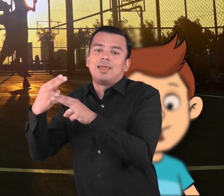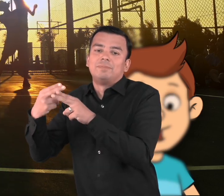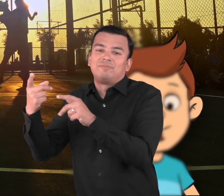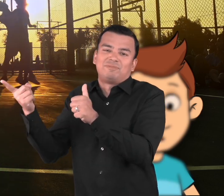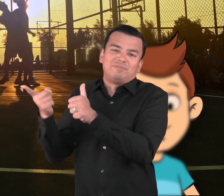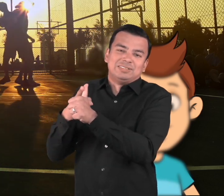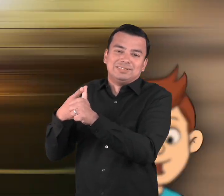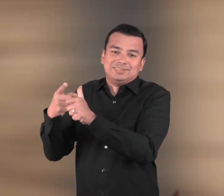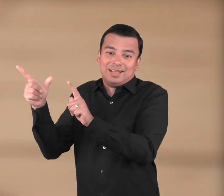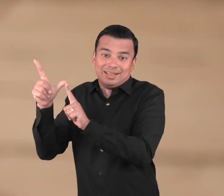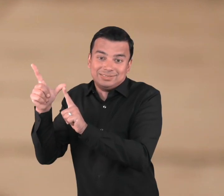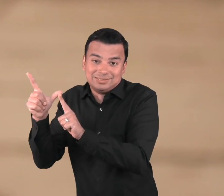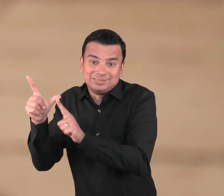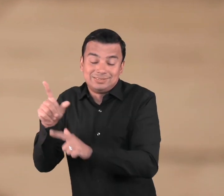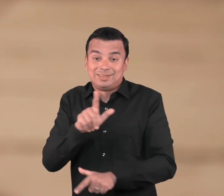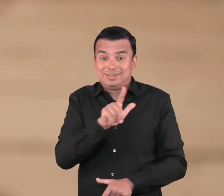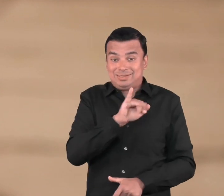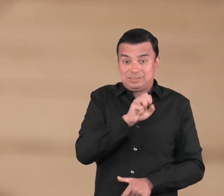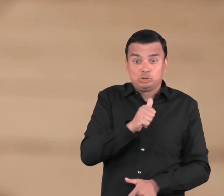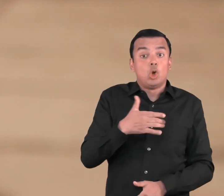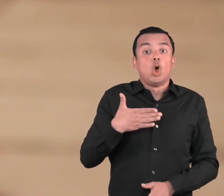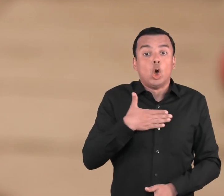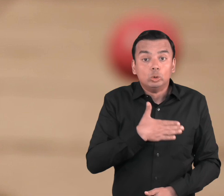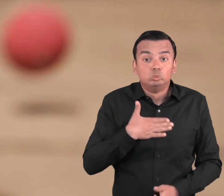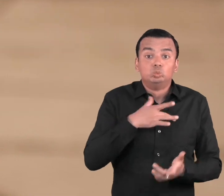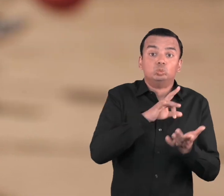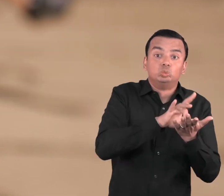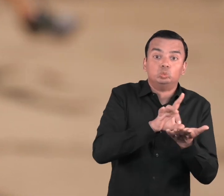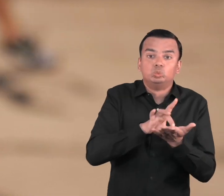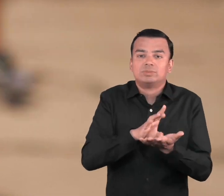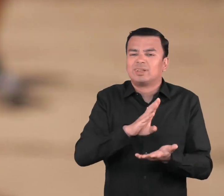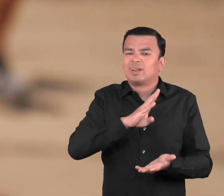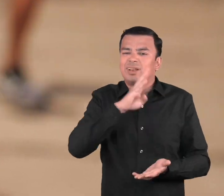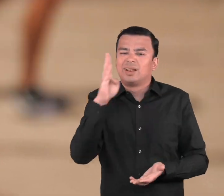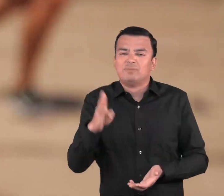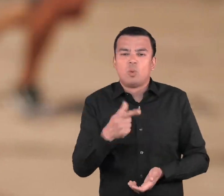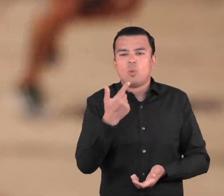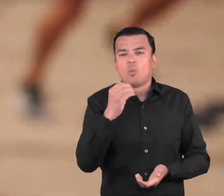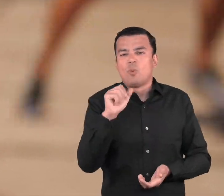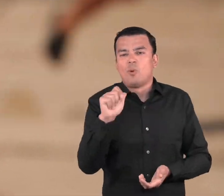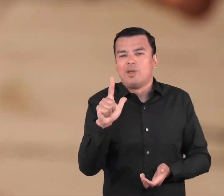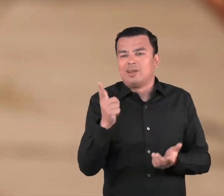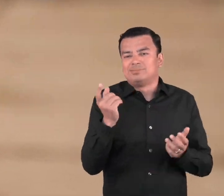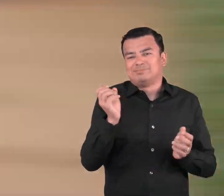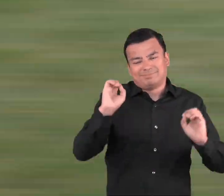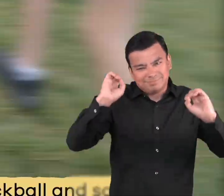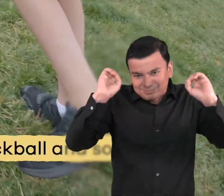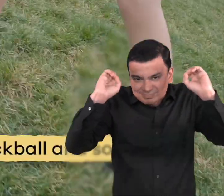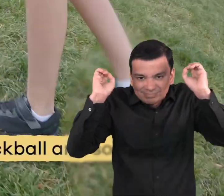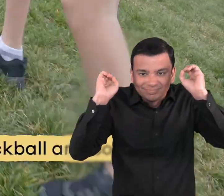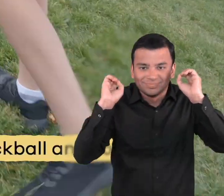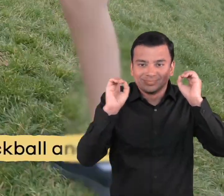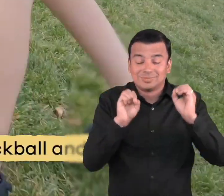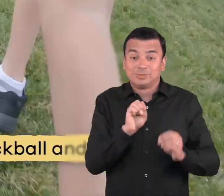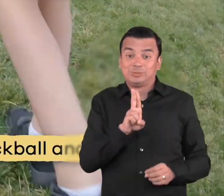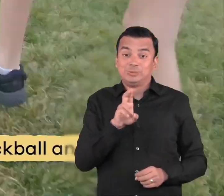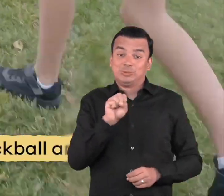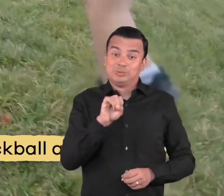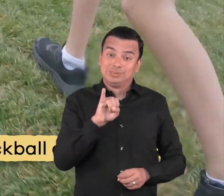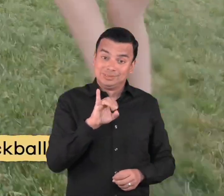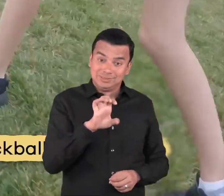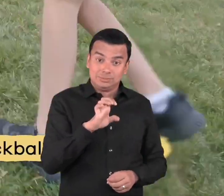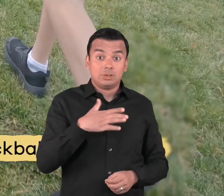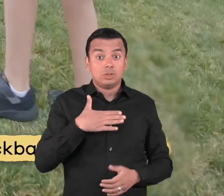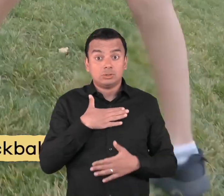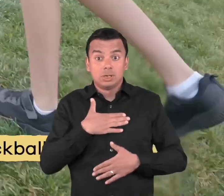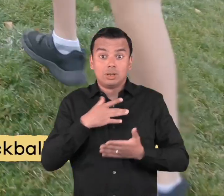letter of his name. Lisa enjoys kicking the ball, but never scores goals. And Susie is